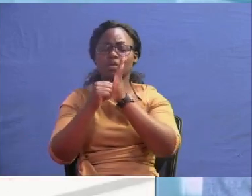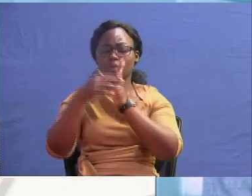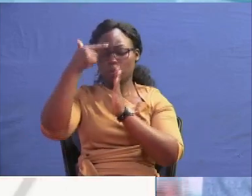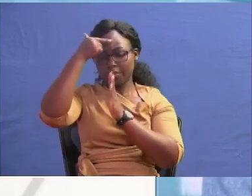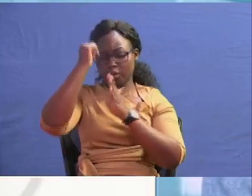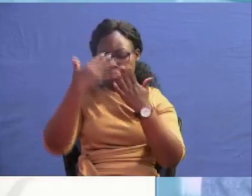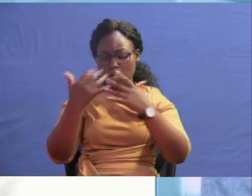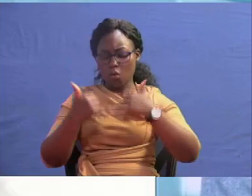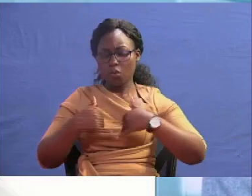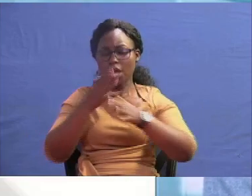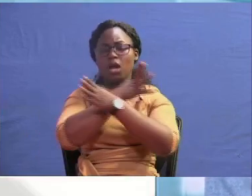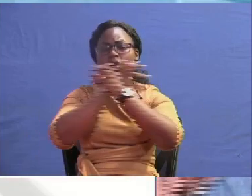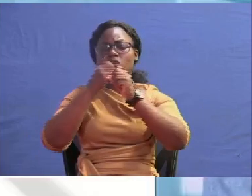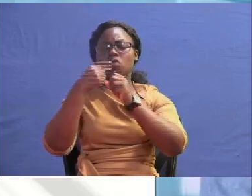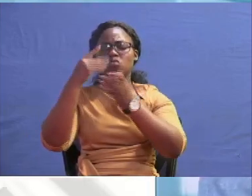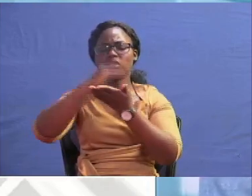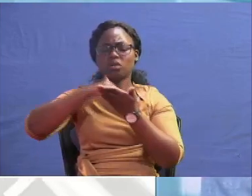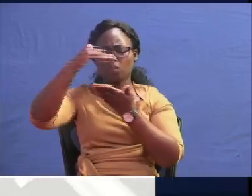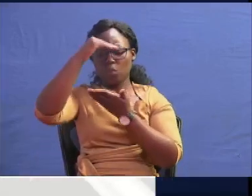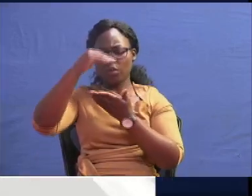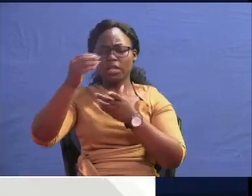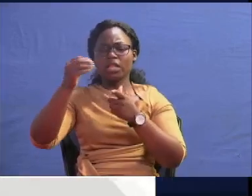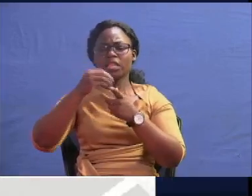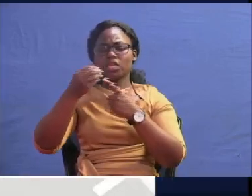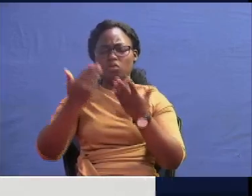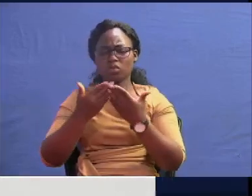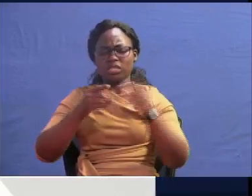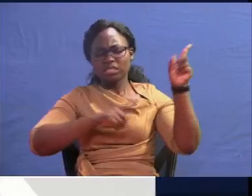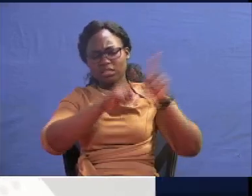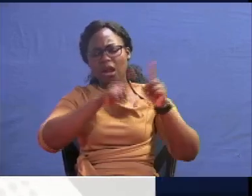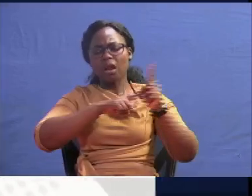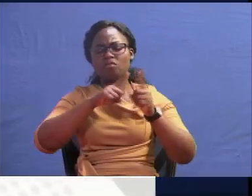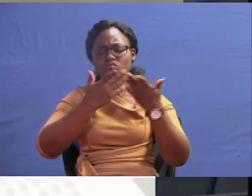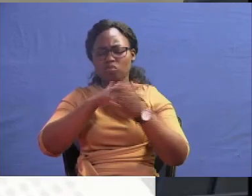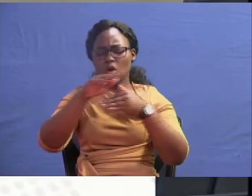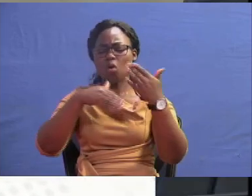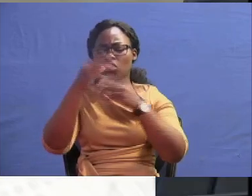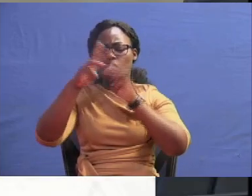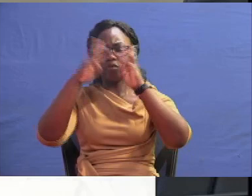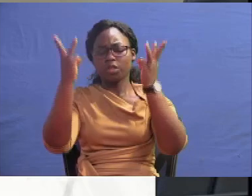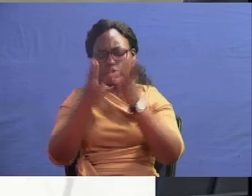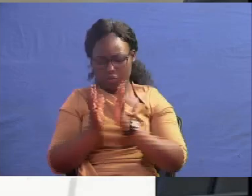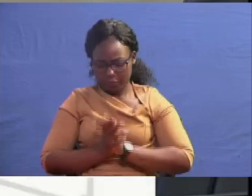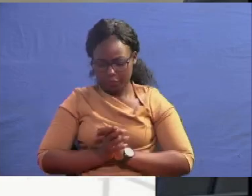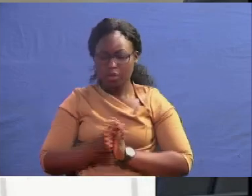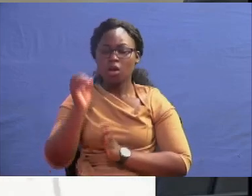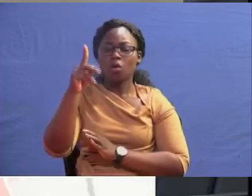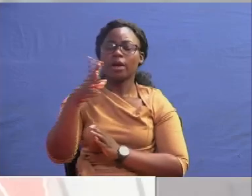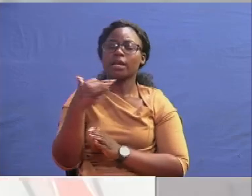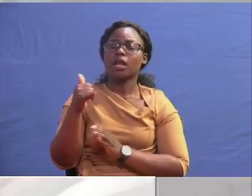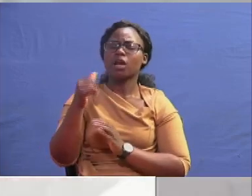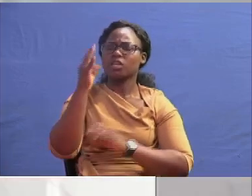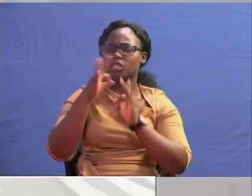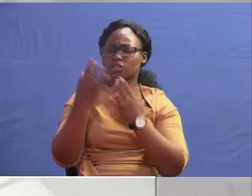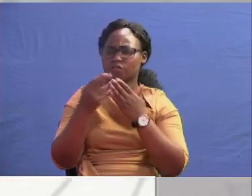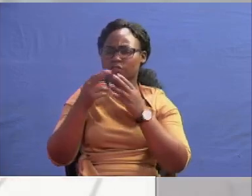have a president who is more of a globetrotter. He's only globetrotting all over the world. So would I be misquoting you